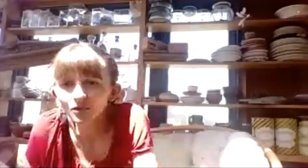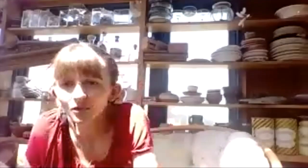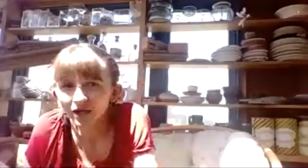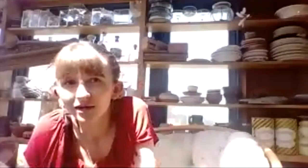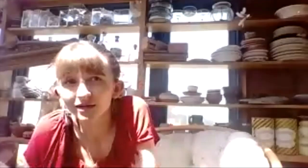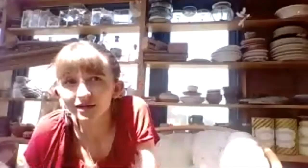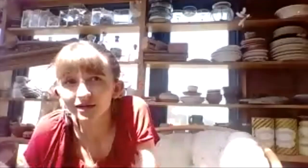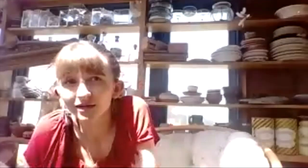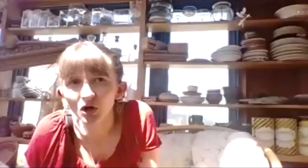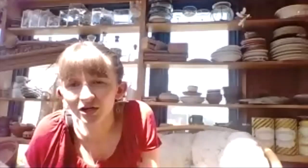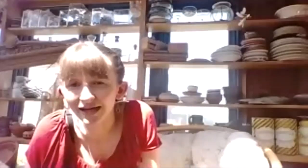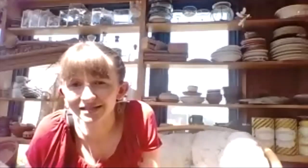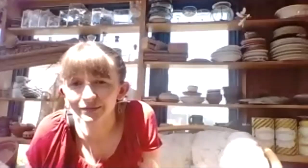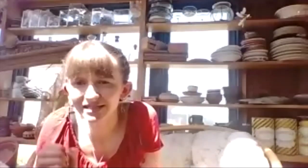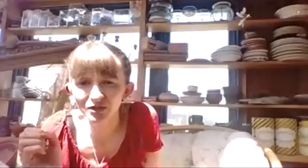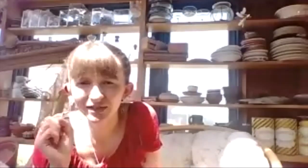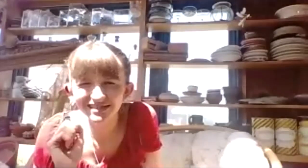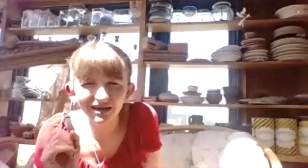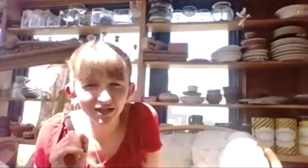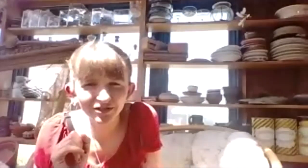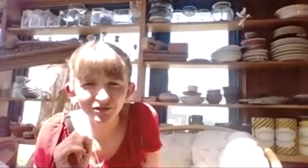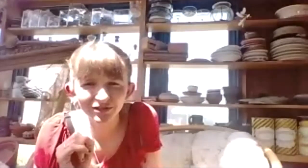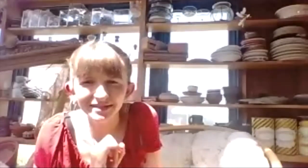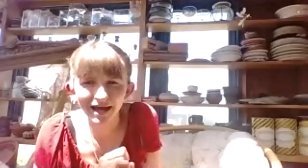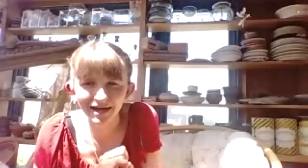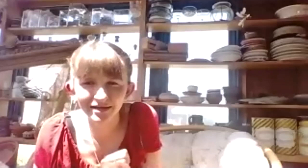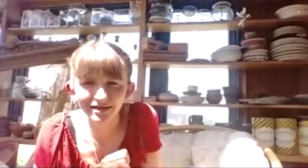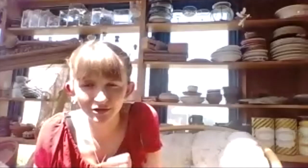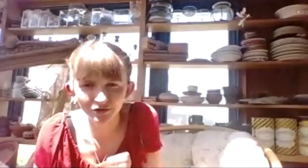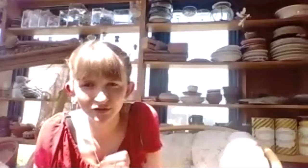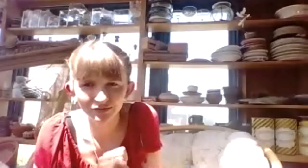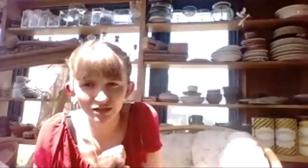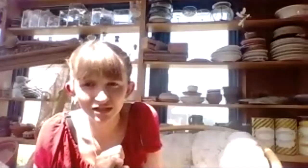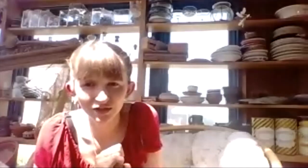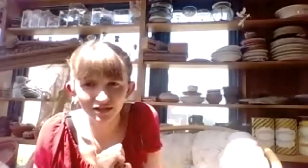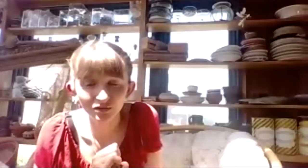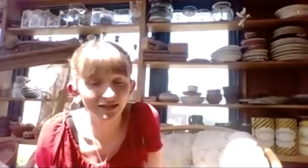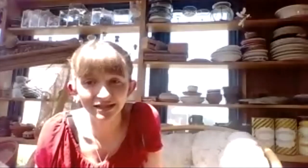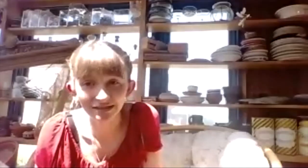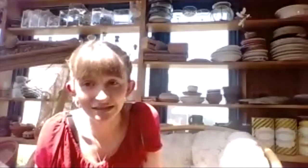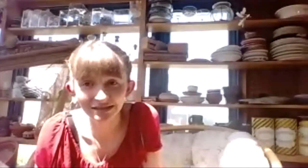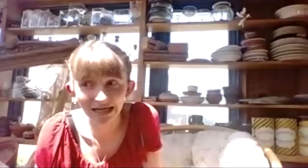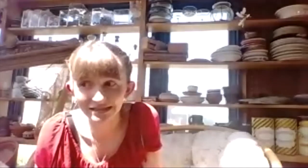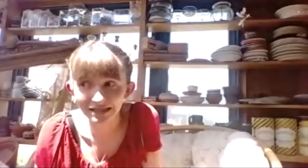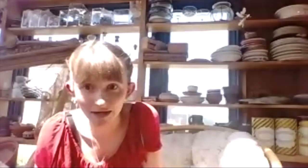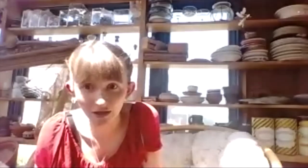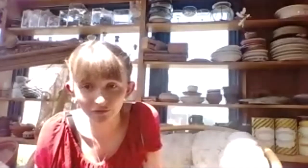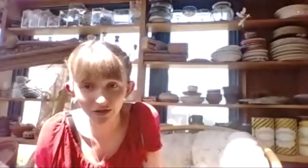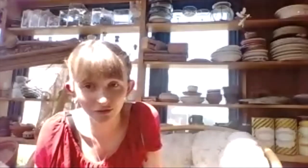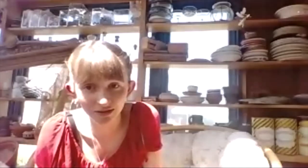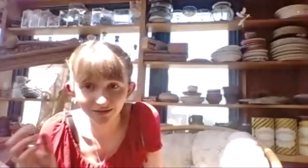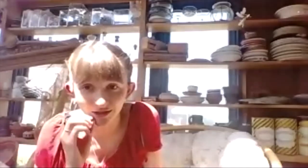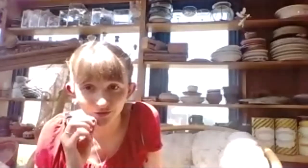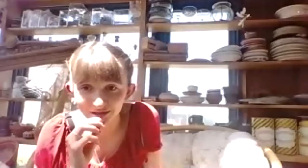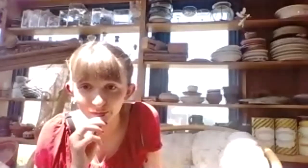but our ballpark estimate is between 700 and 900 species of dinosaur. That's at least the last that I know of. I could